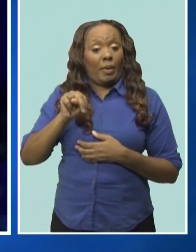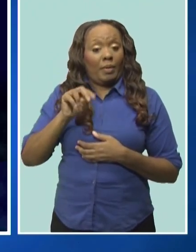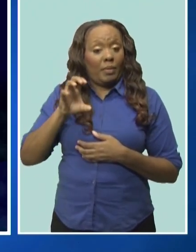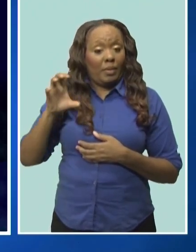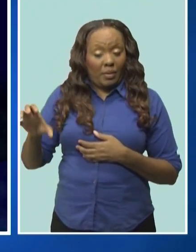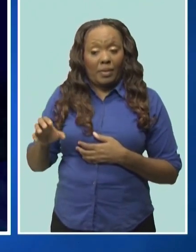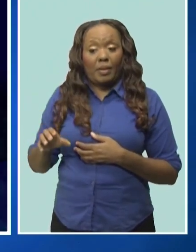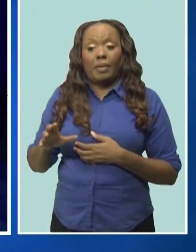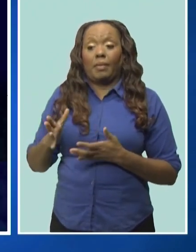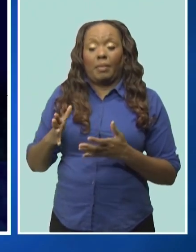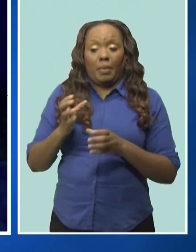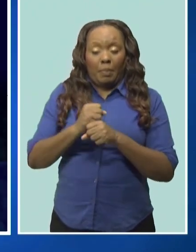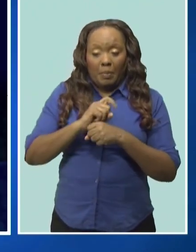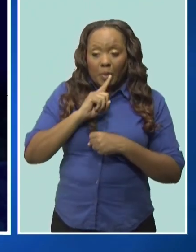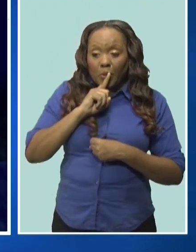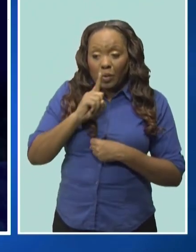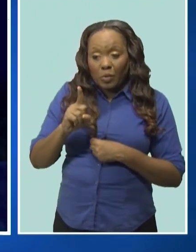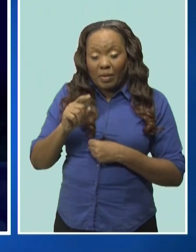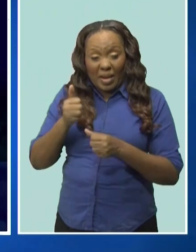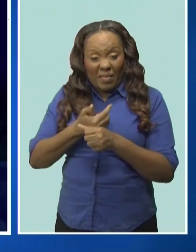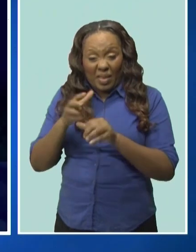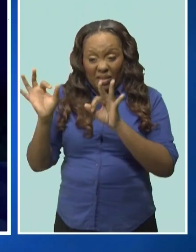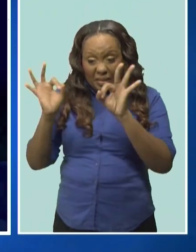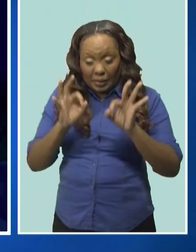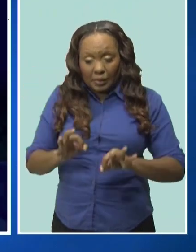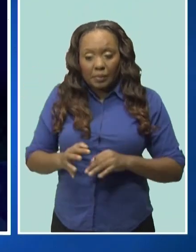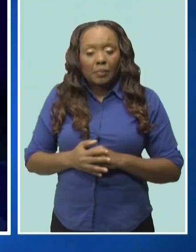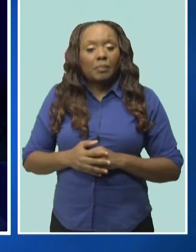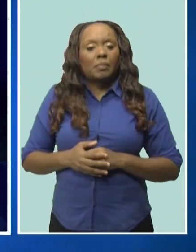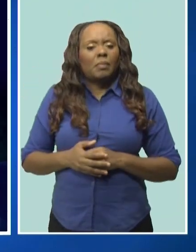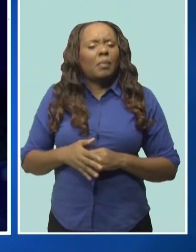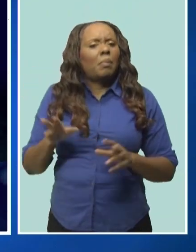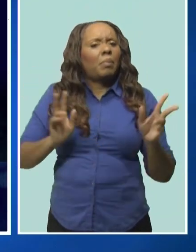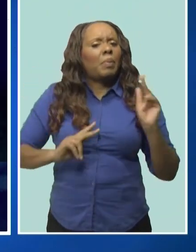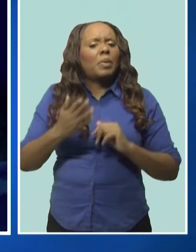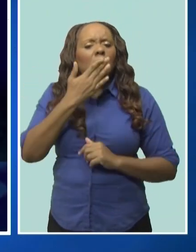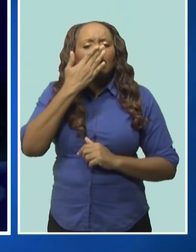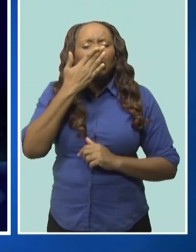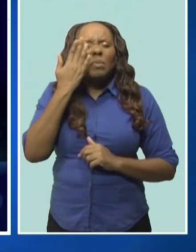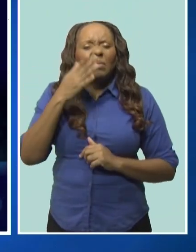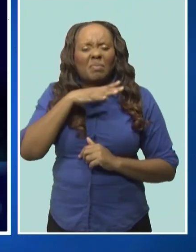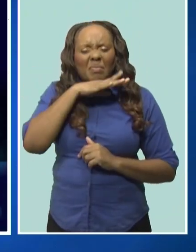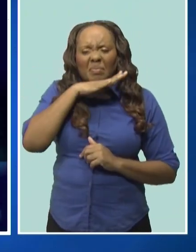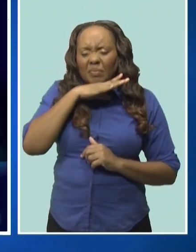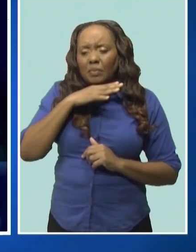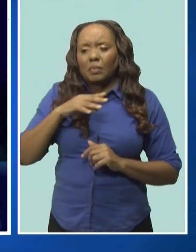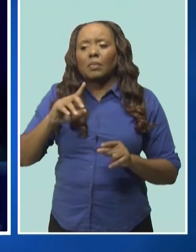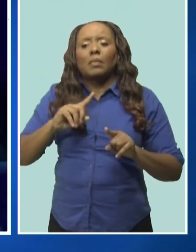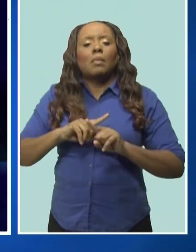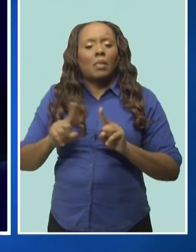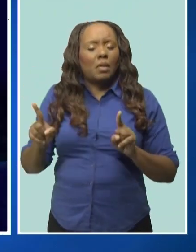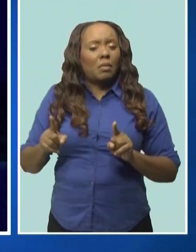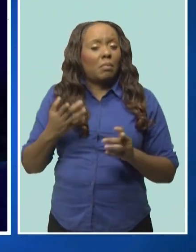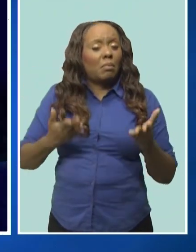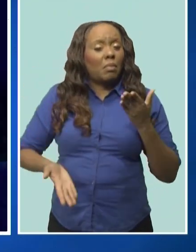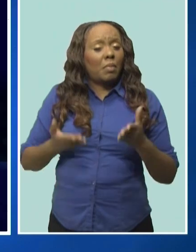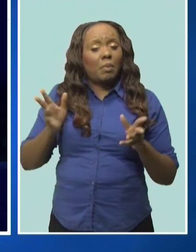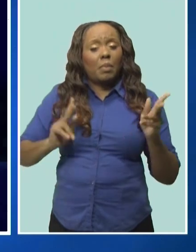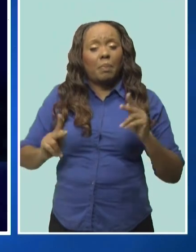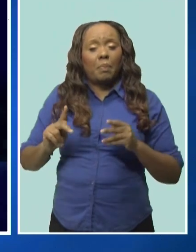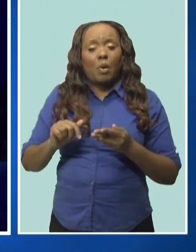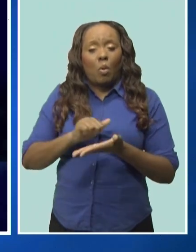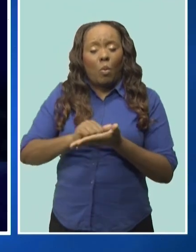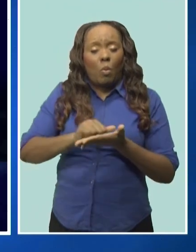was a mention of an odor in the area, and this could be attributed to the occasional washing of grills on site, and